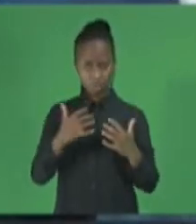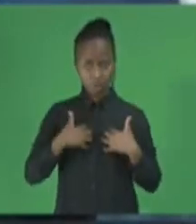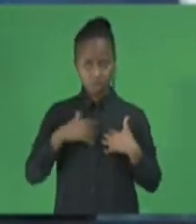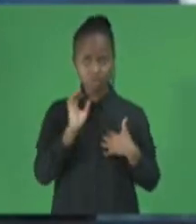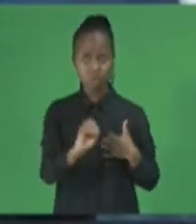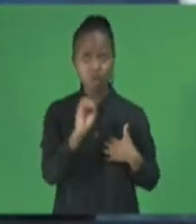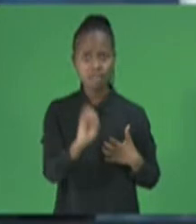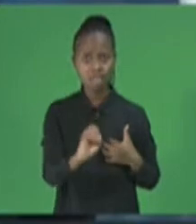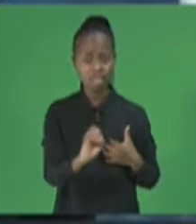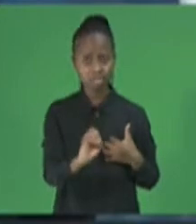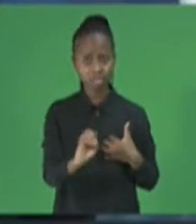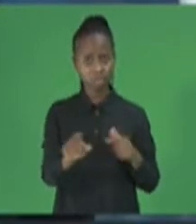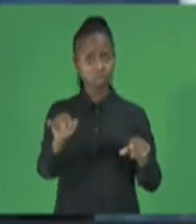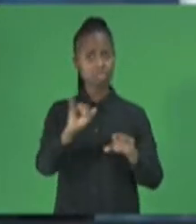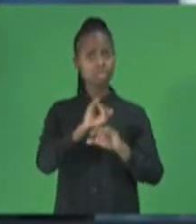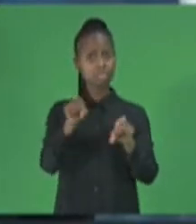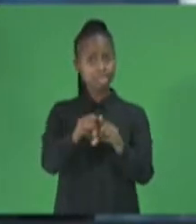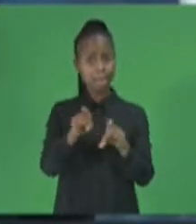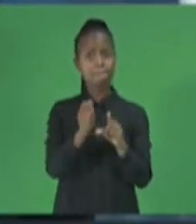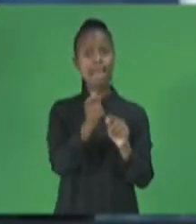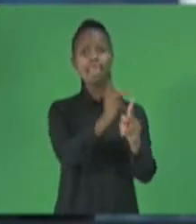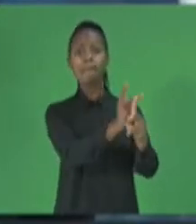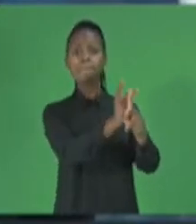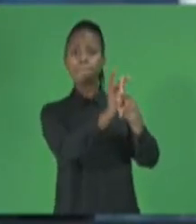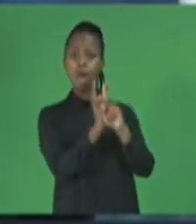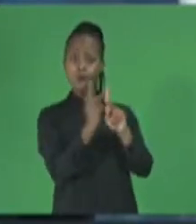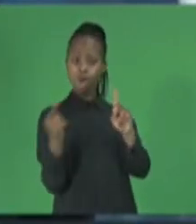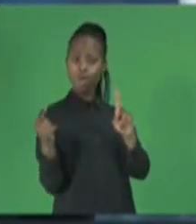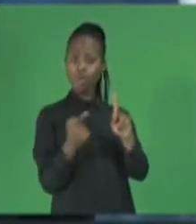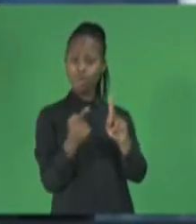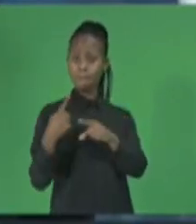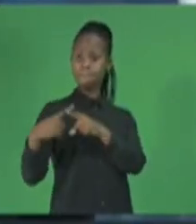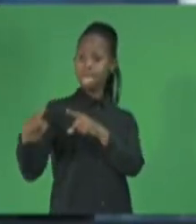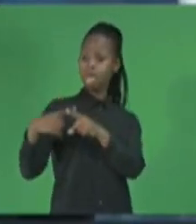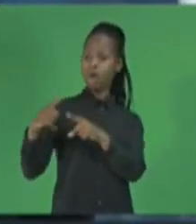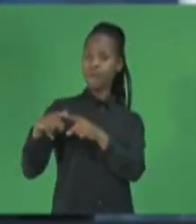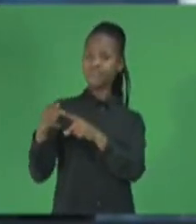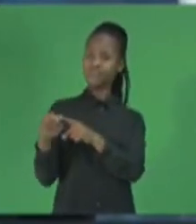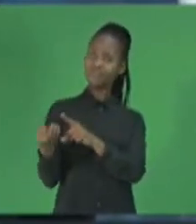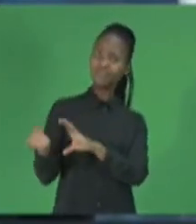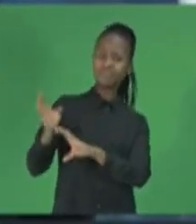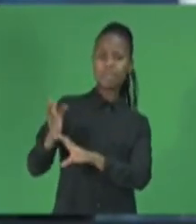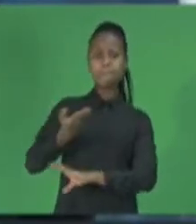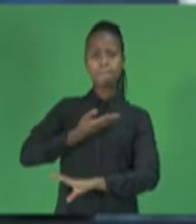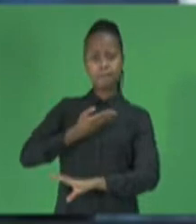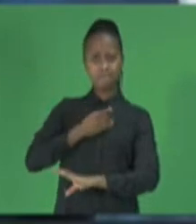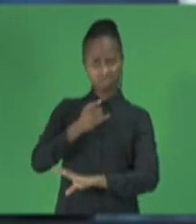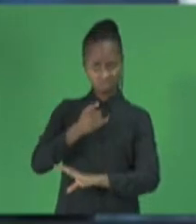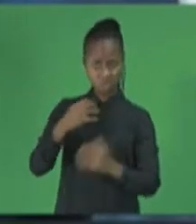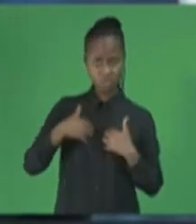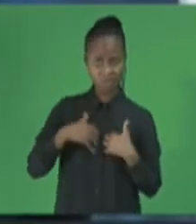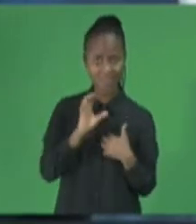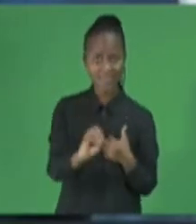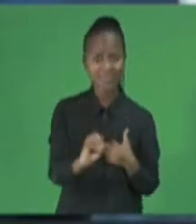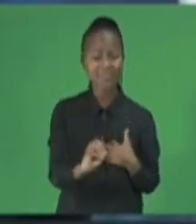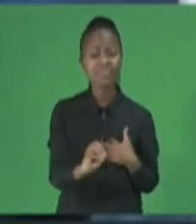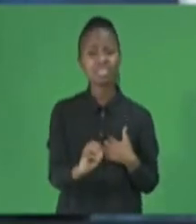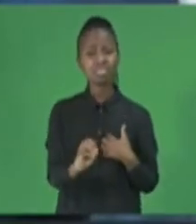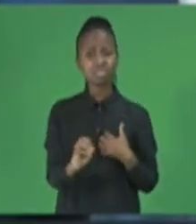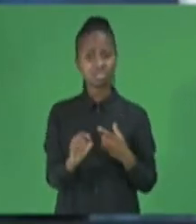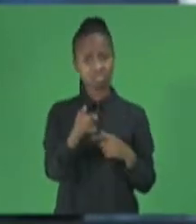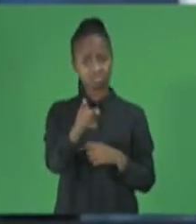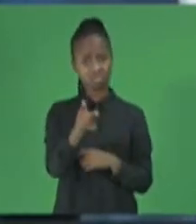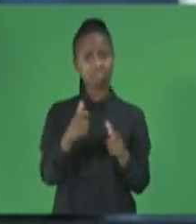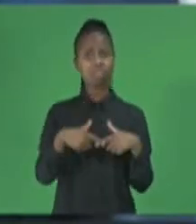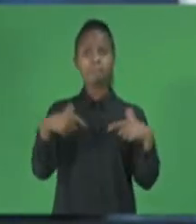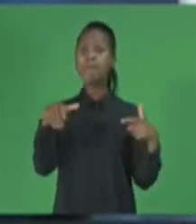macroprudential policy improve the effectiveness of monetary policy transmission? Is this something the MPC is thinking